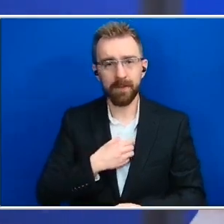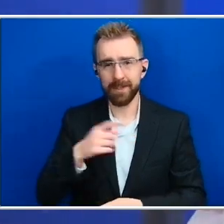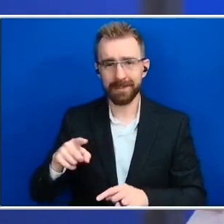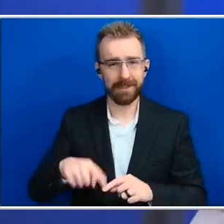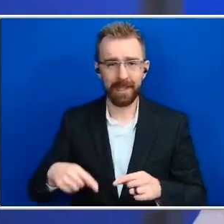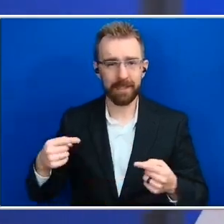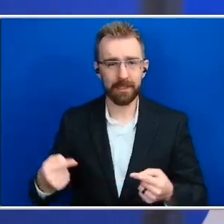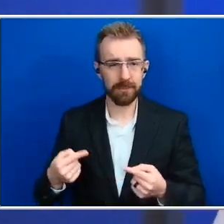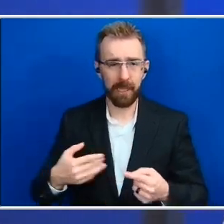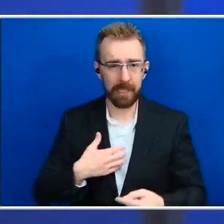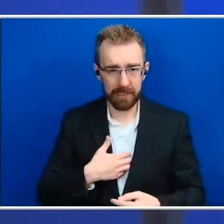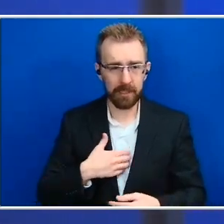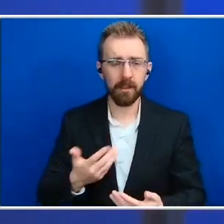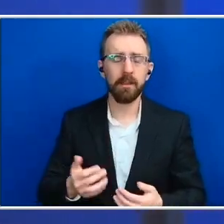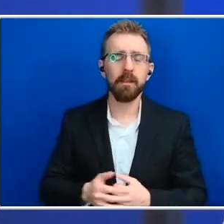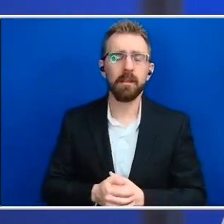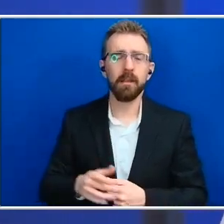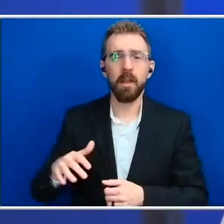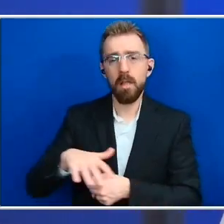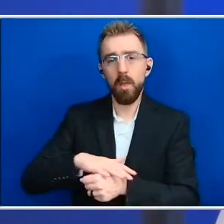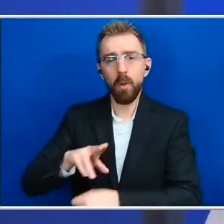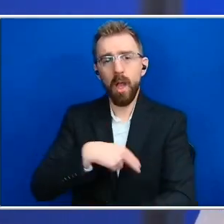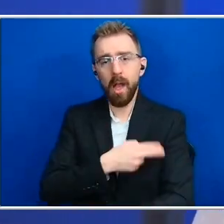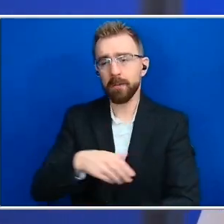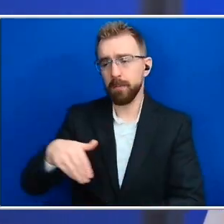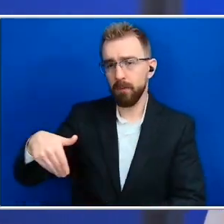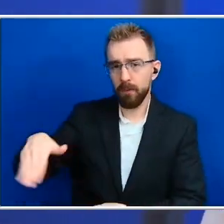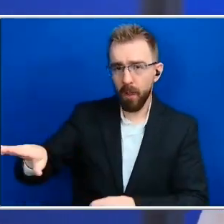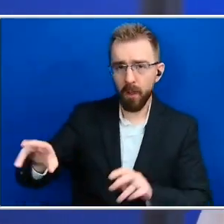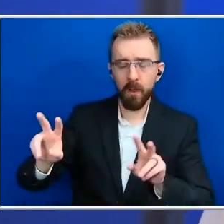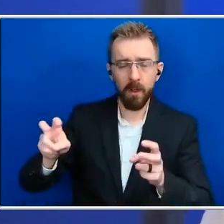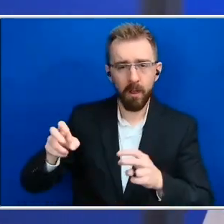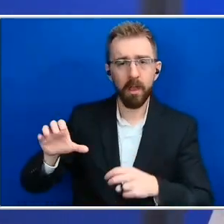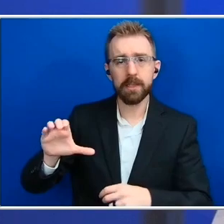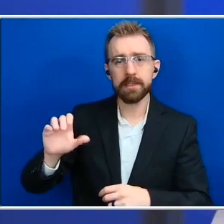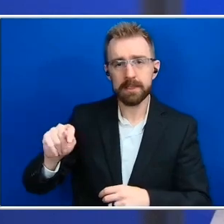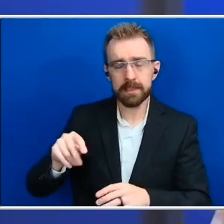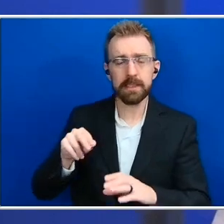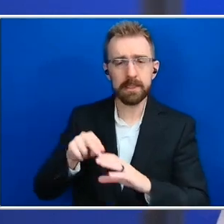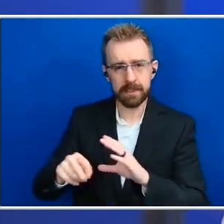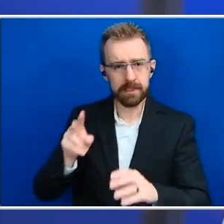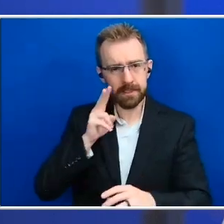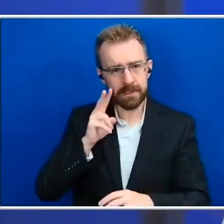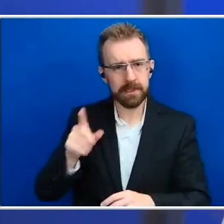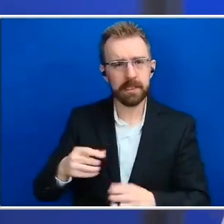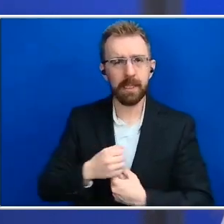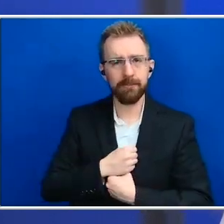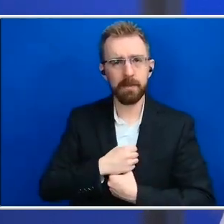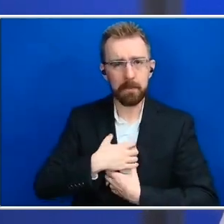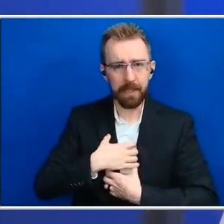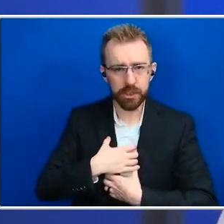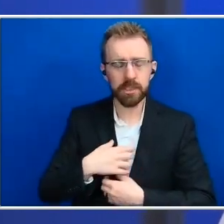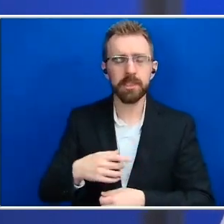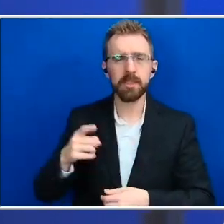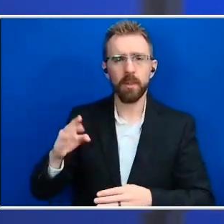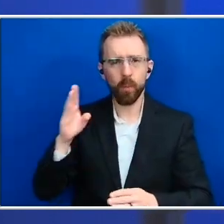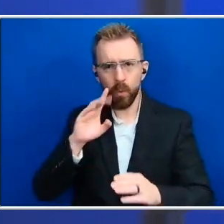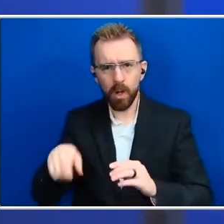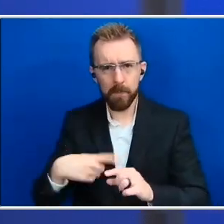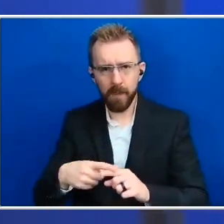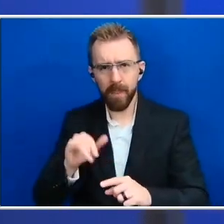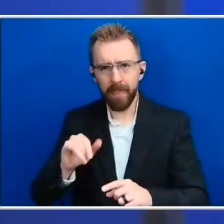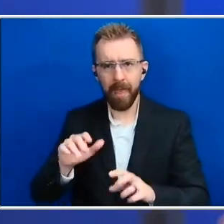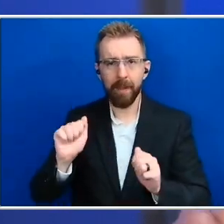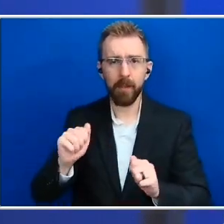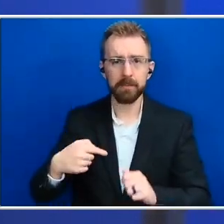the local hospital and they do the CT and they see that there is inflammation, and then they get worried about perforation. Therefore, I keep them